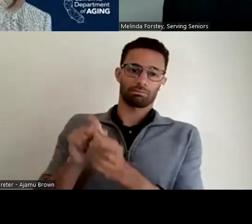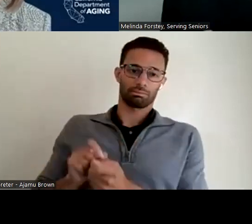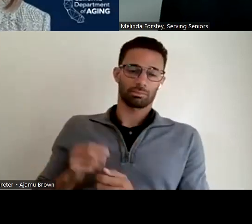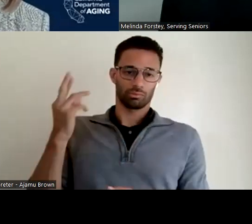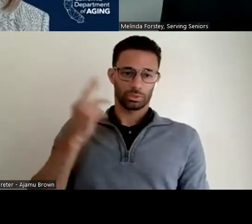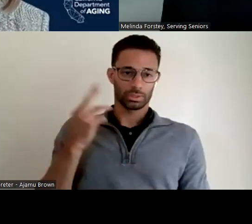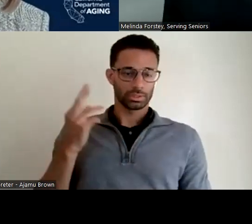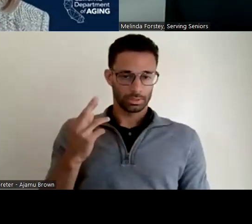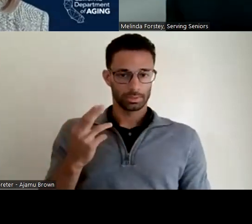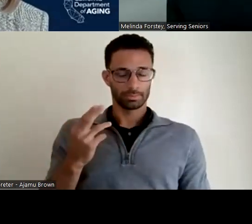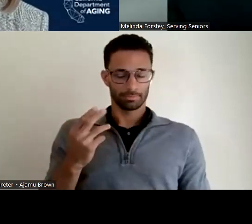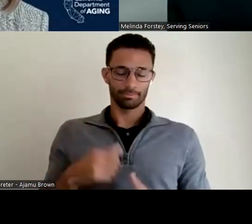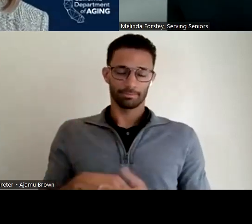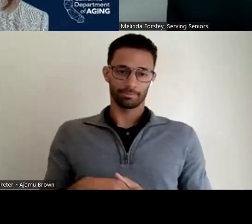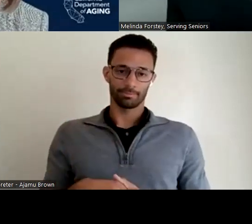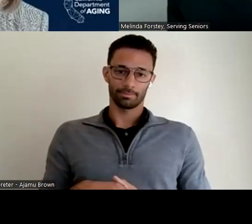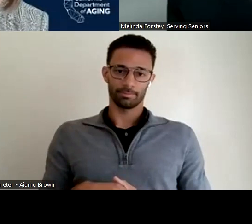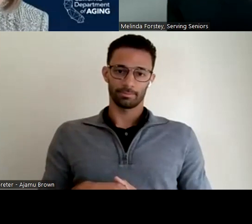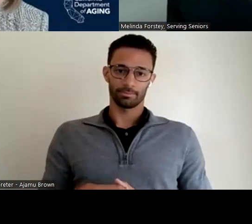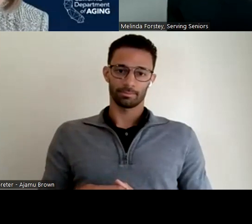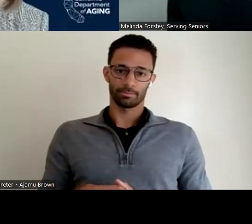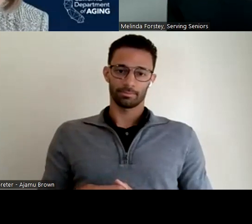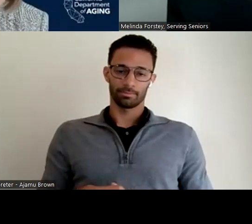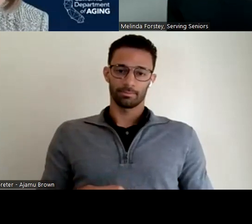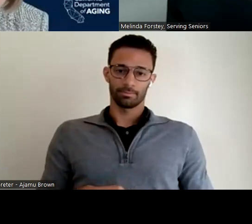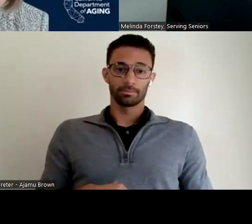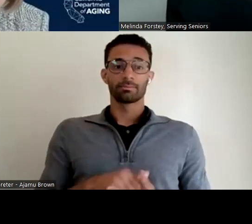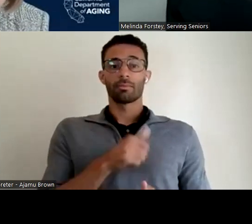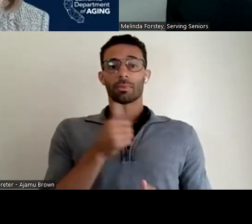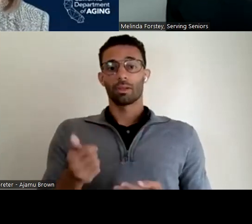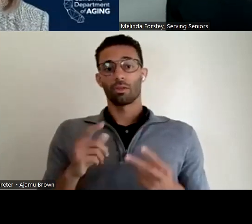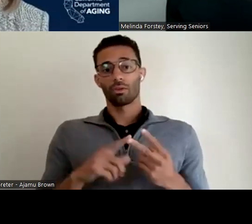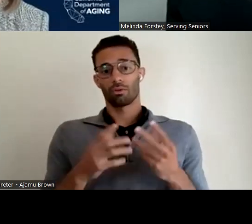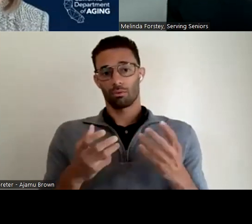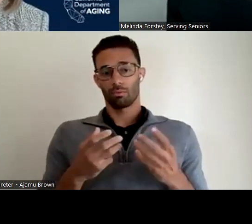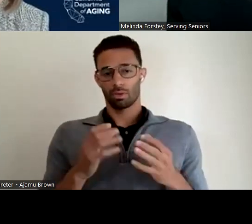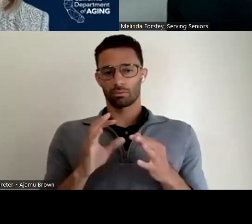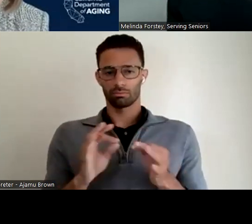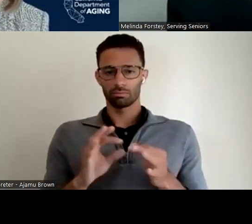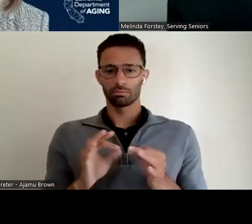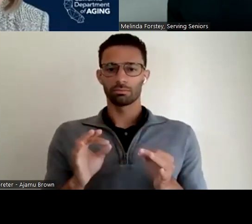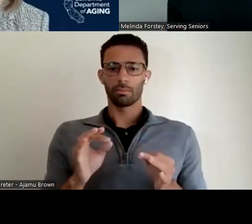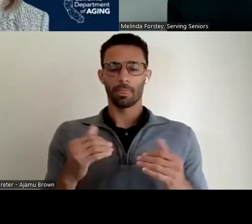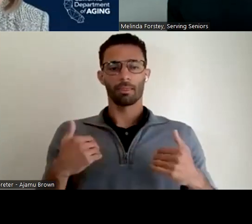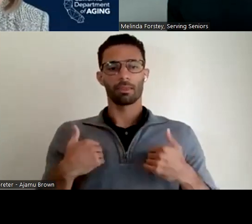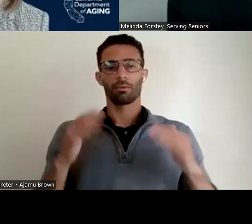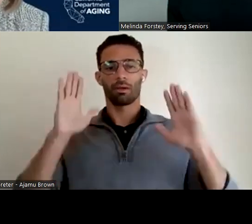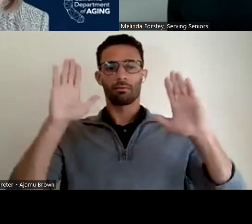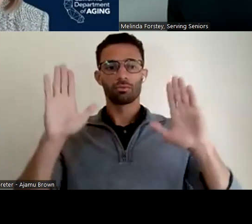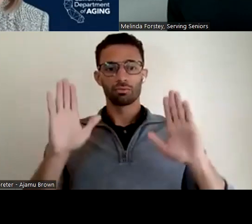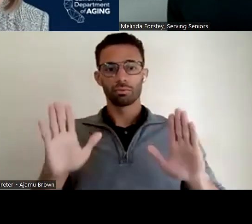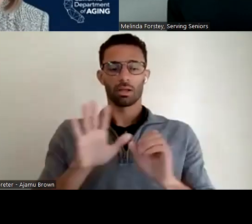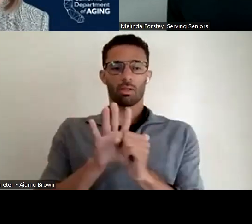then the second thing I just wanted to raise is, I think, you know, we have all these great local pilots